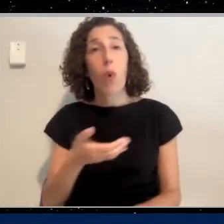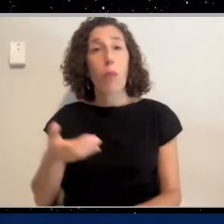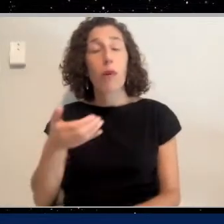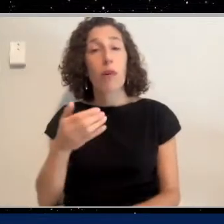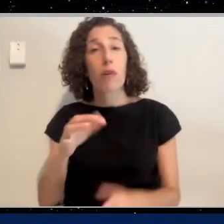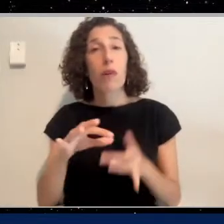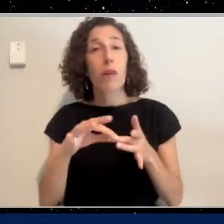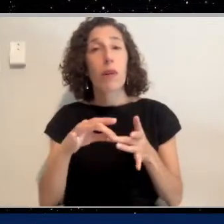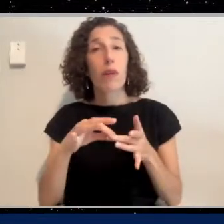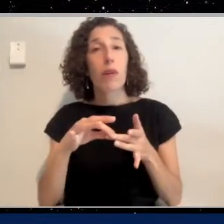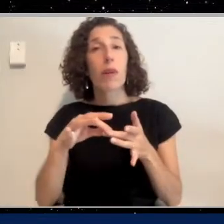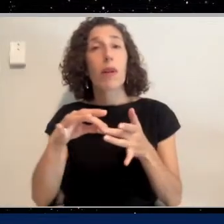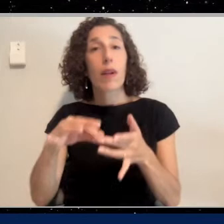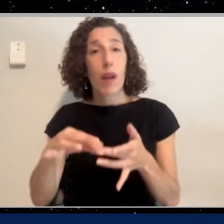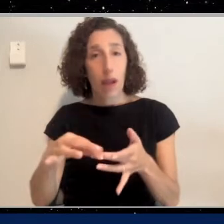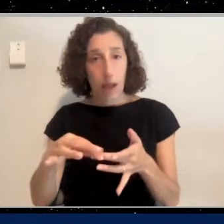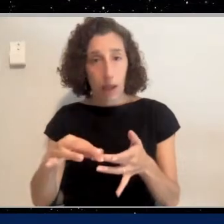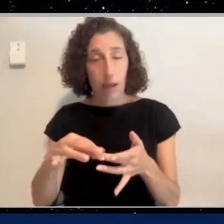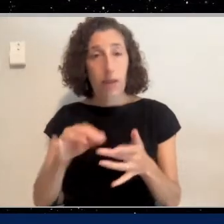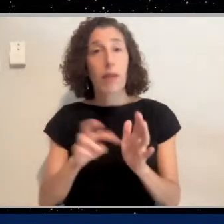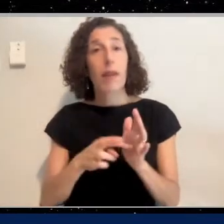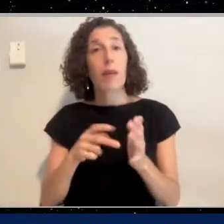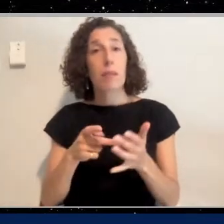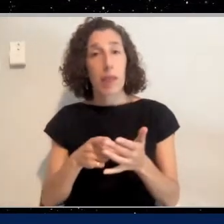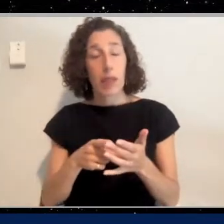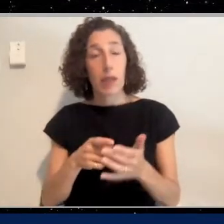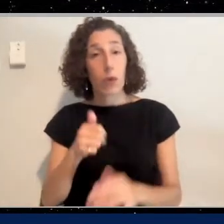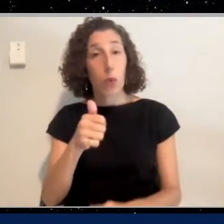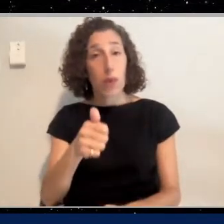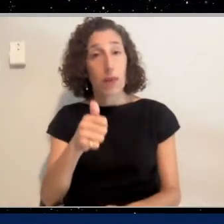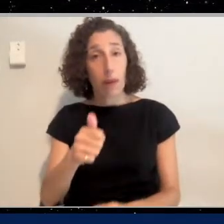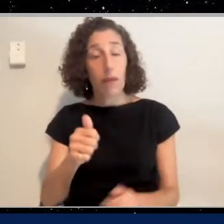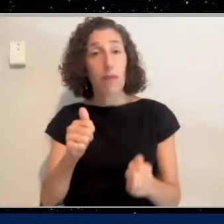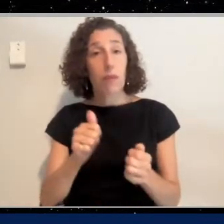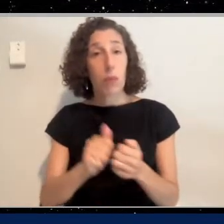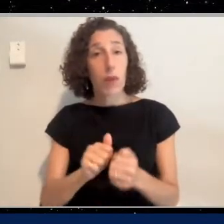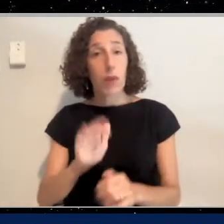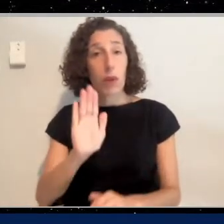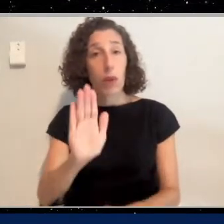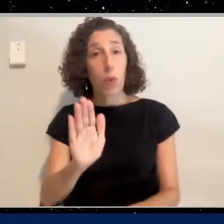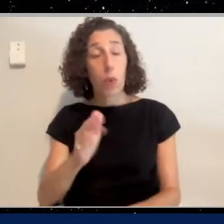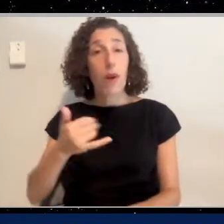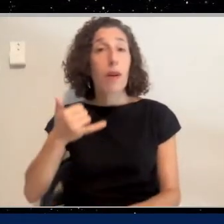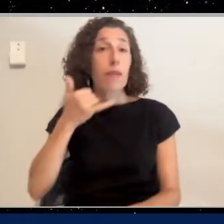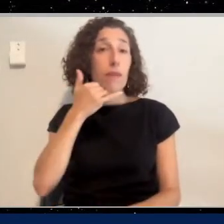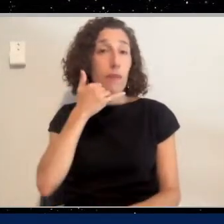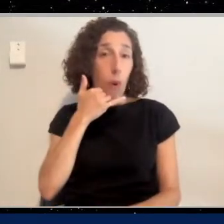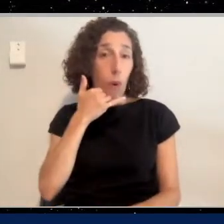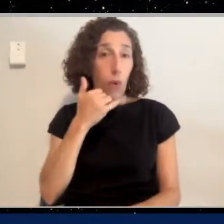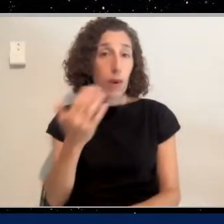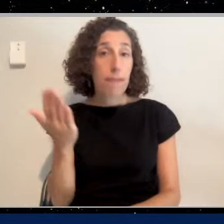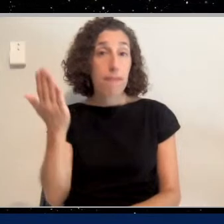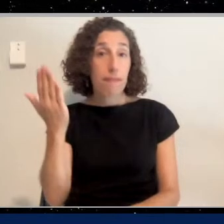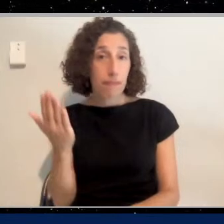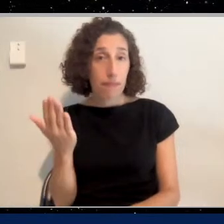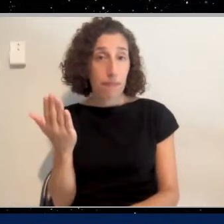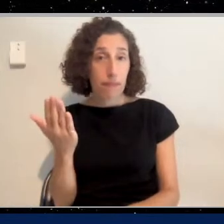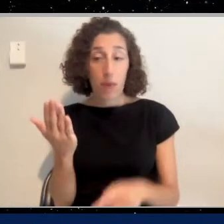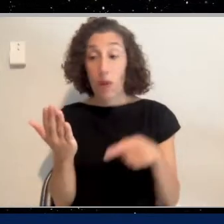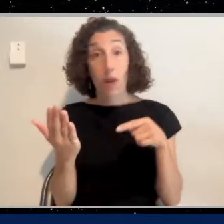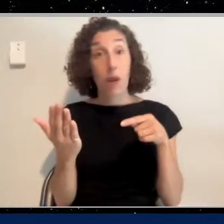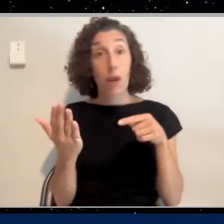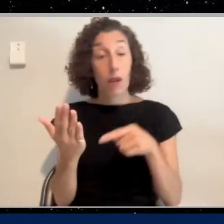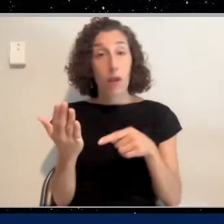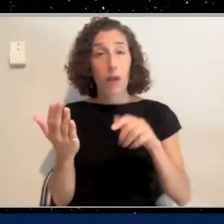museum. It works on your own personal device. Right. And it includes verbal